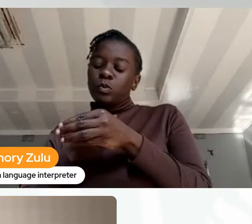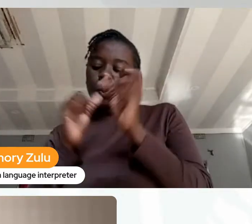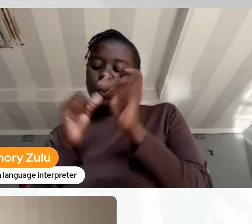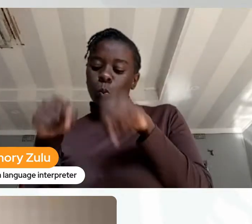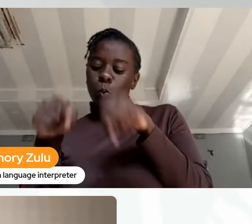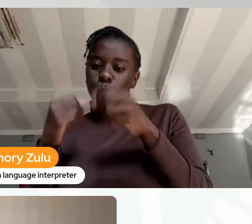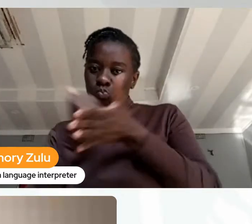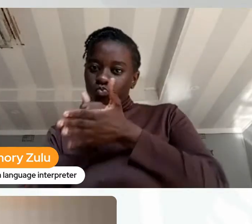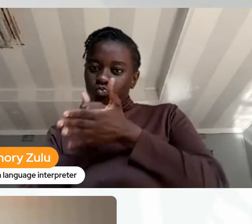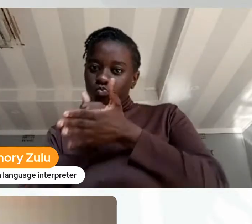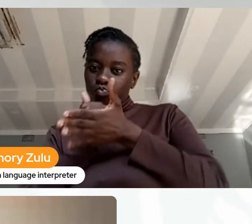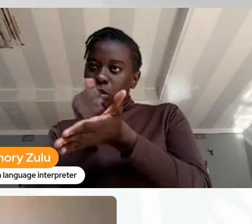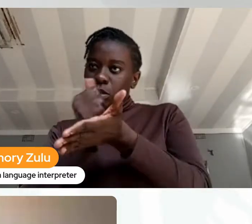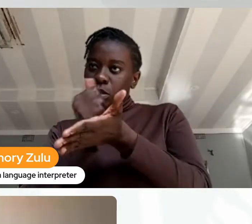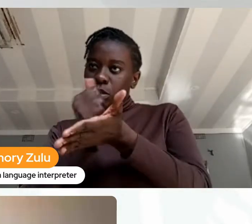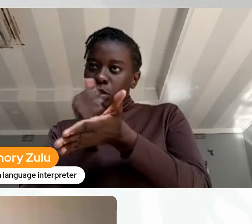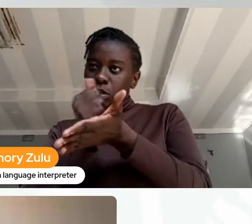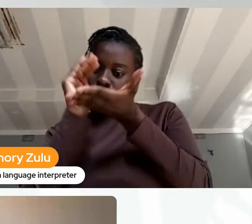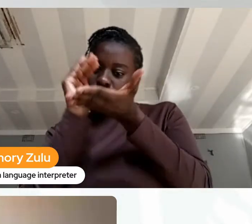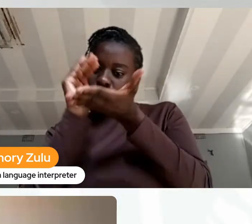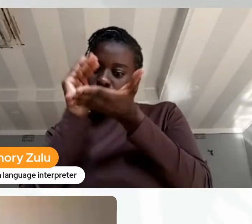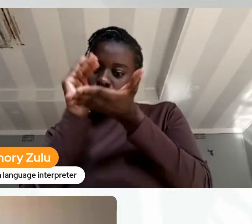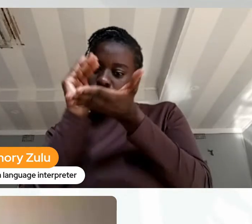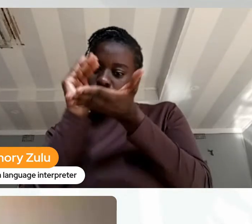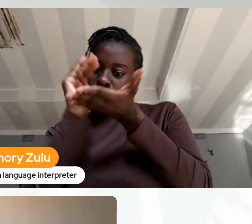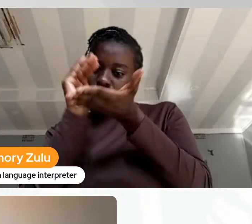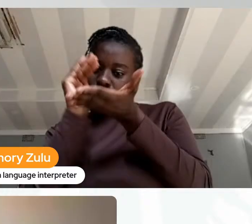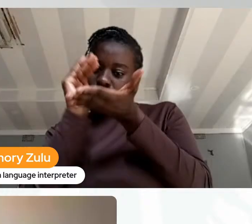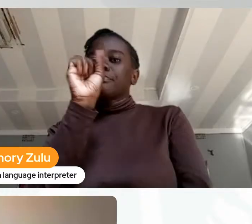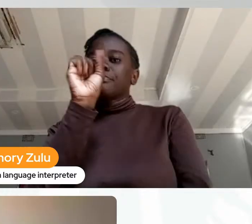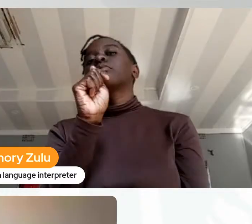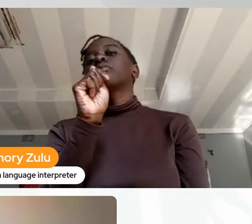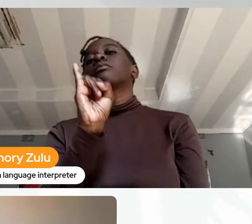But I don't know whether we are concluding now.